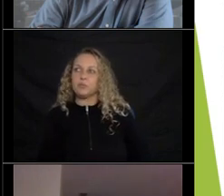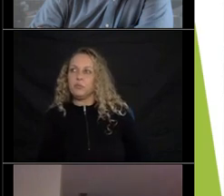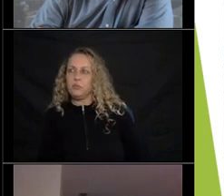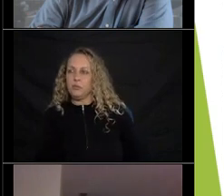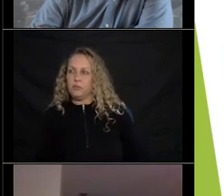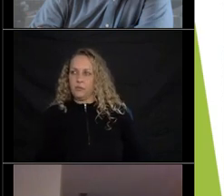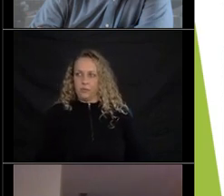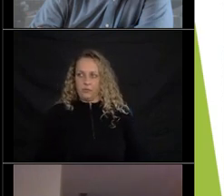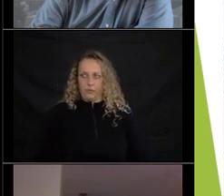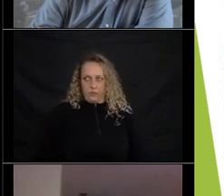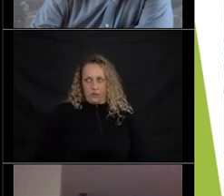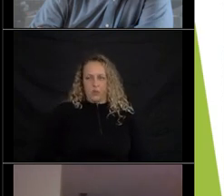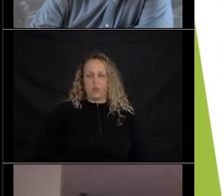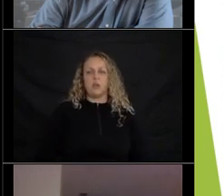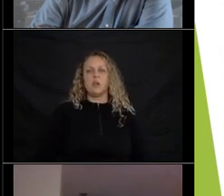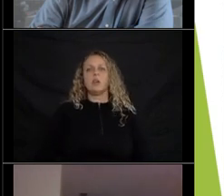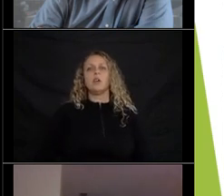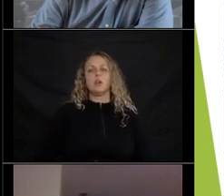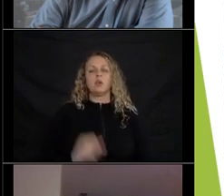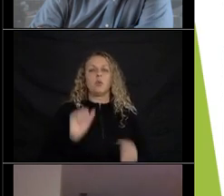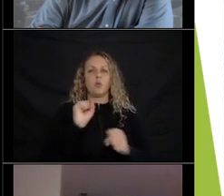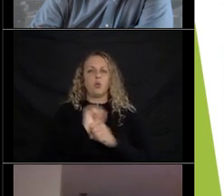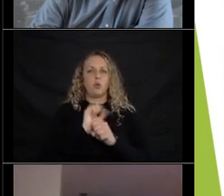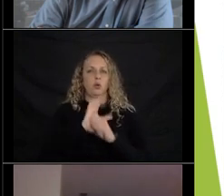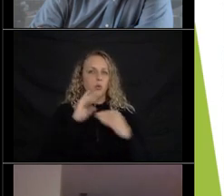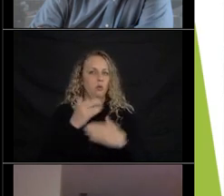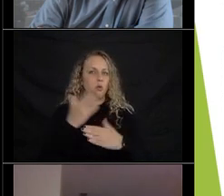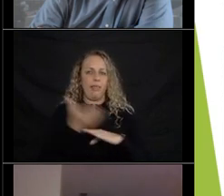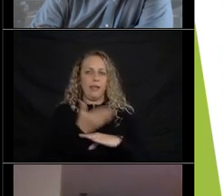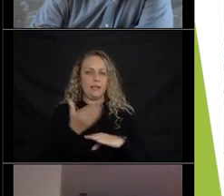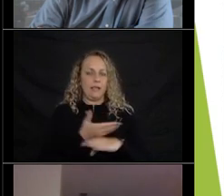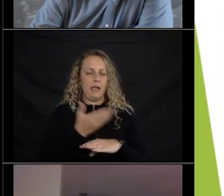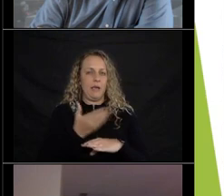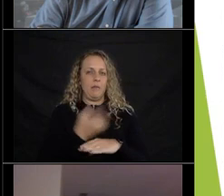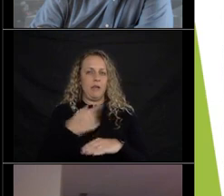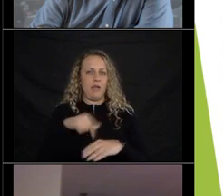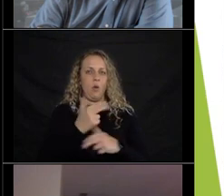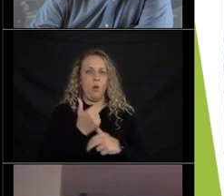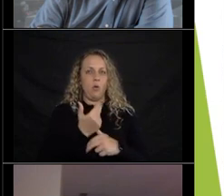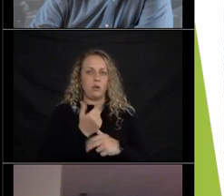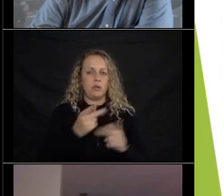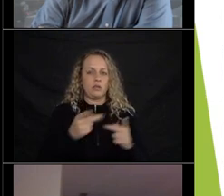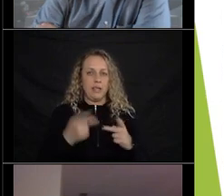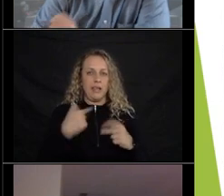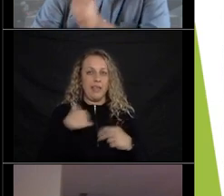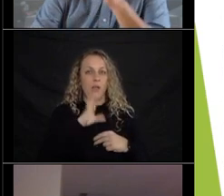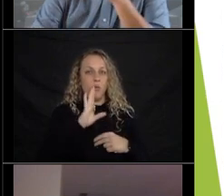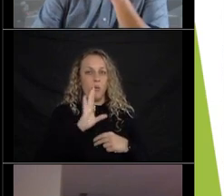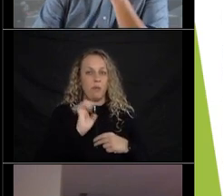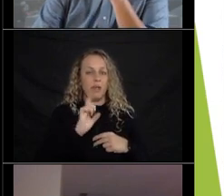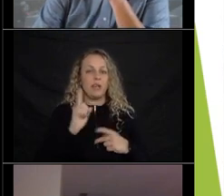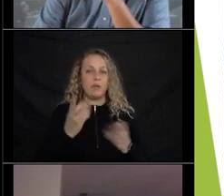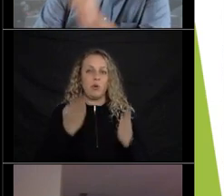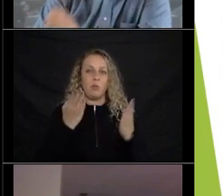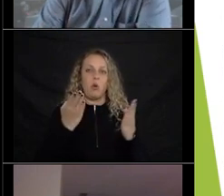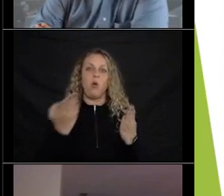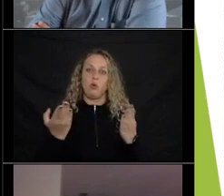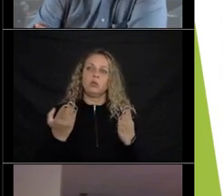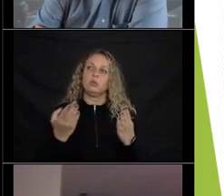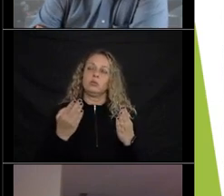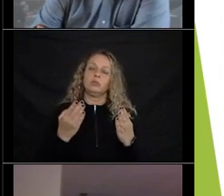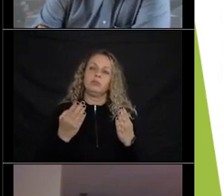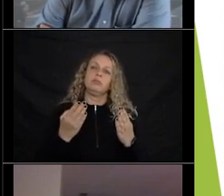We have been working with the city on landscaping the hotel site. That's going to be proposed as overflow